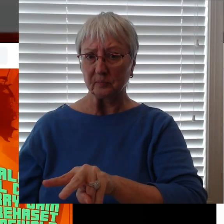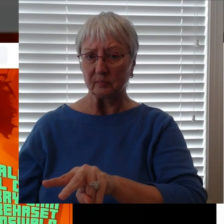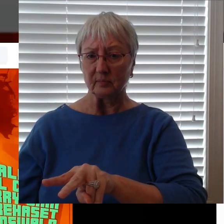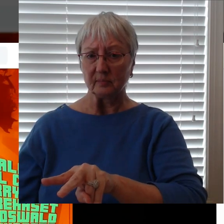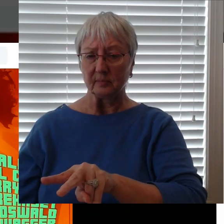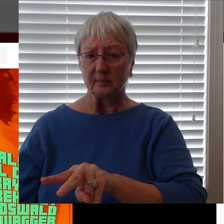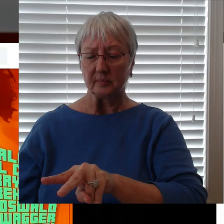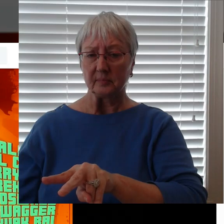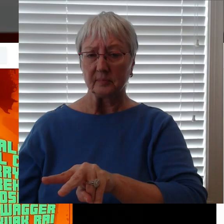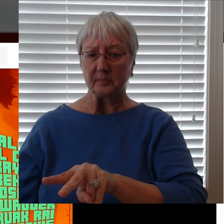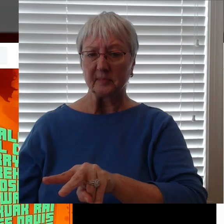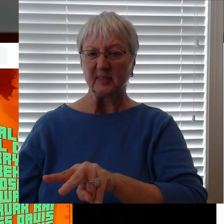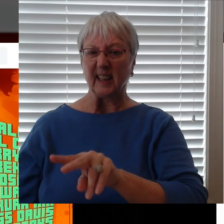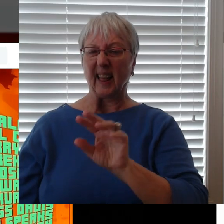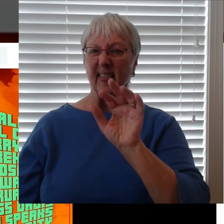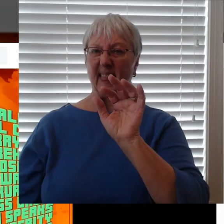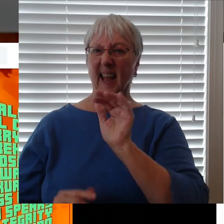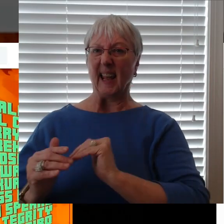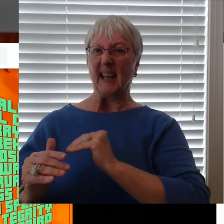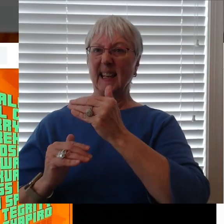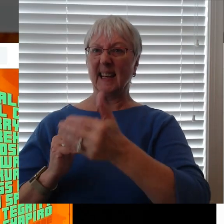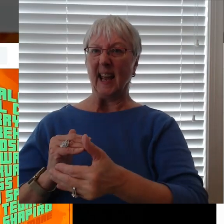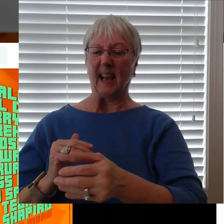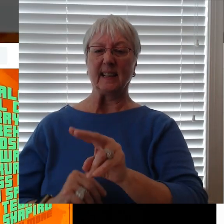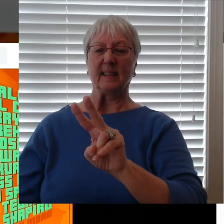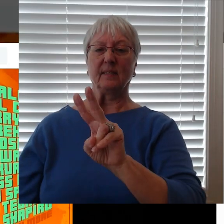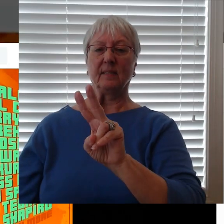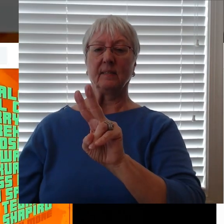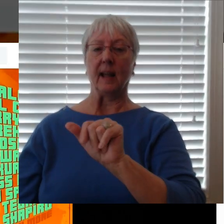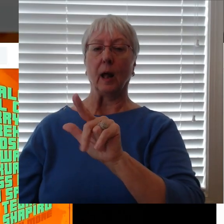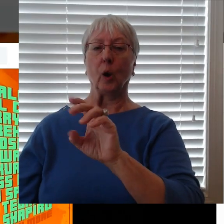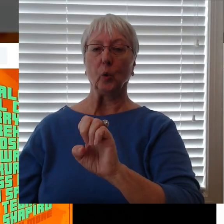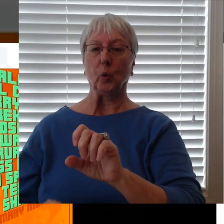the next body of text, then finally to the right-hand corner,